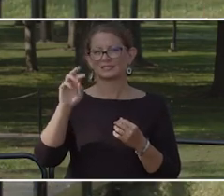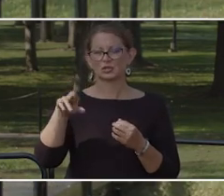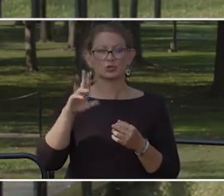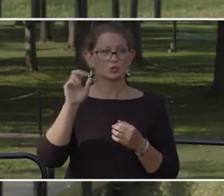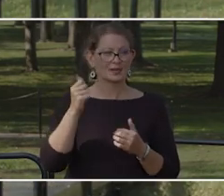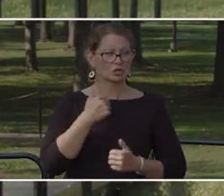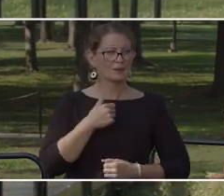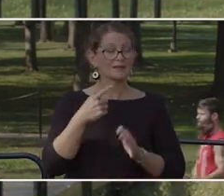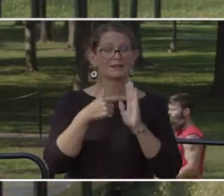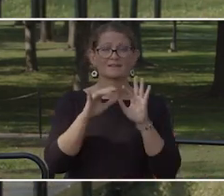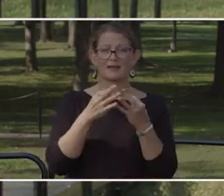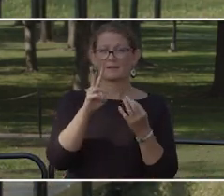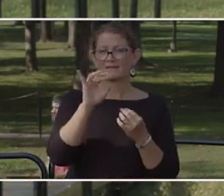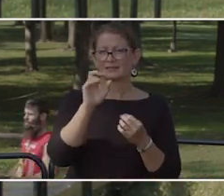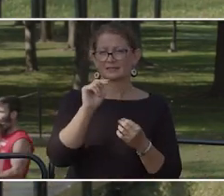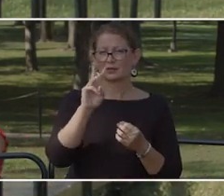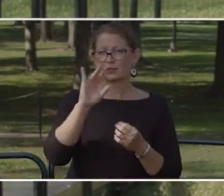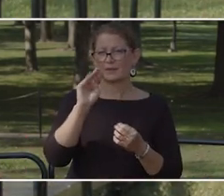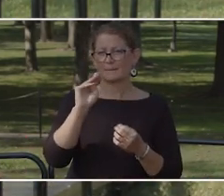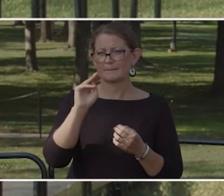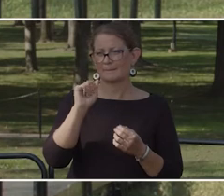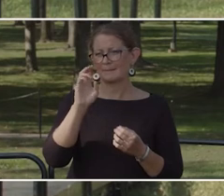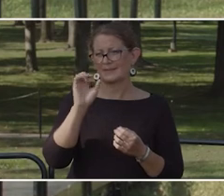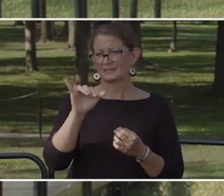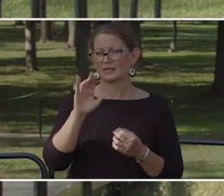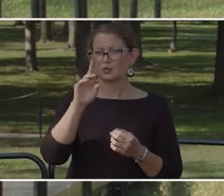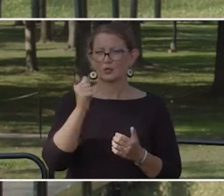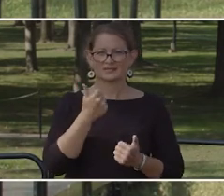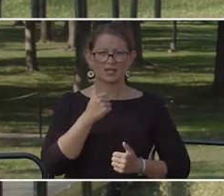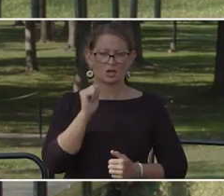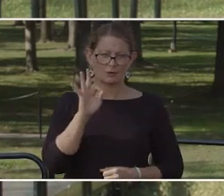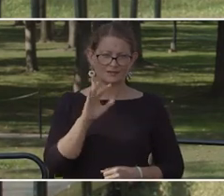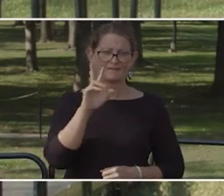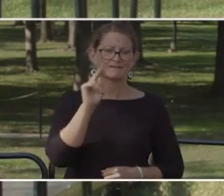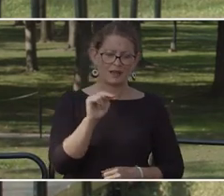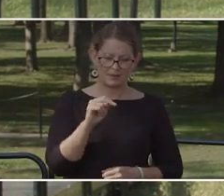On behalf of the family of Vincent Lee Macy, U.S. Air Force, Vietnam,